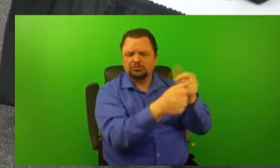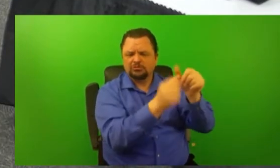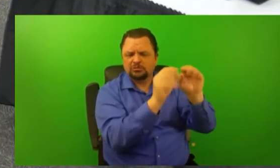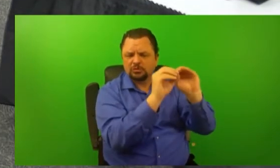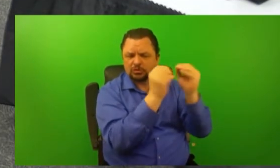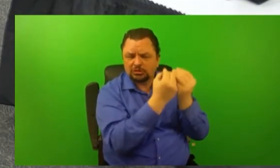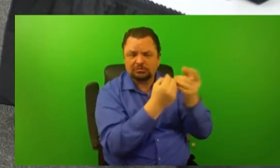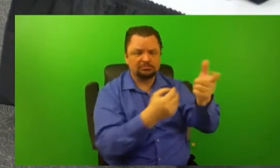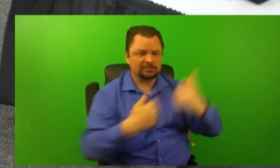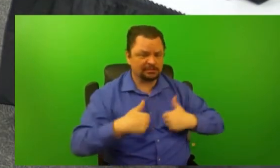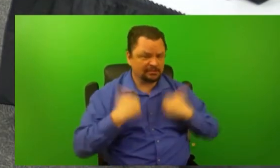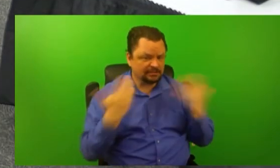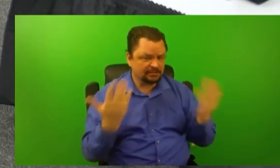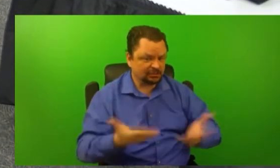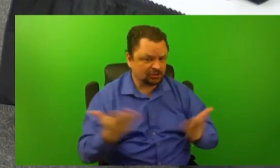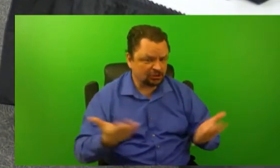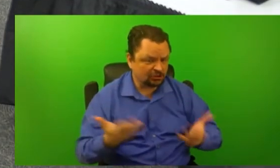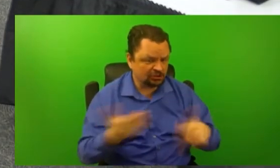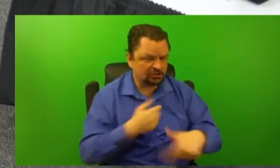Maria Robertson.